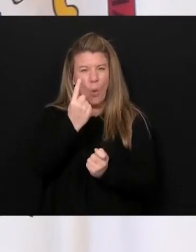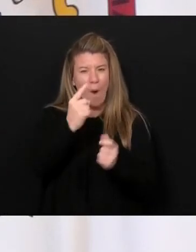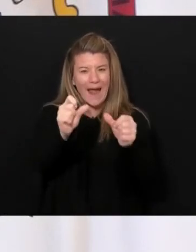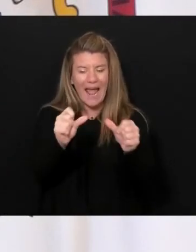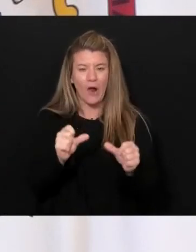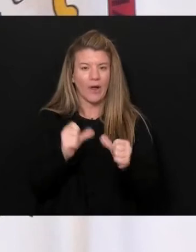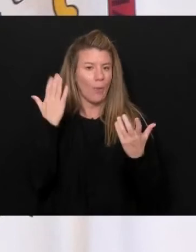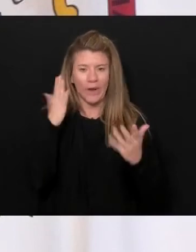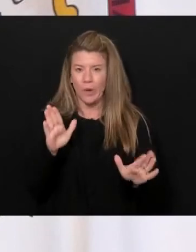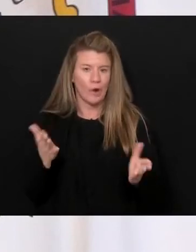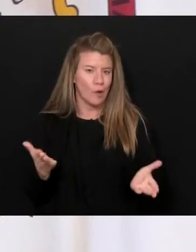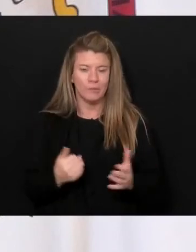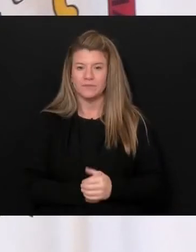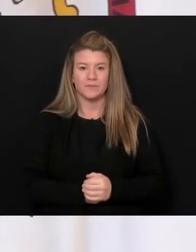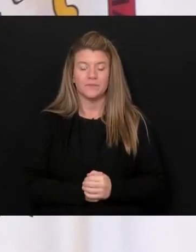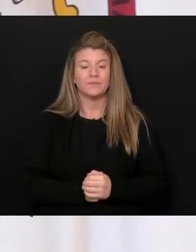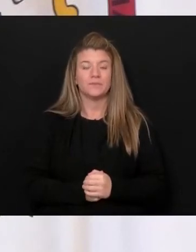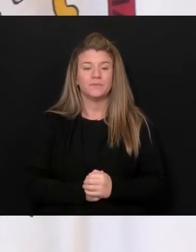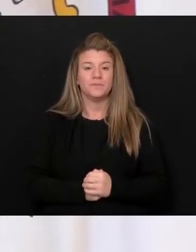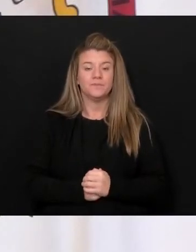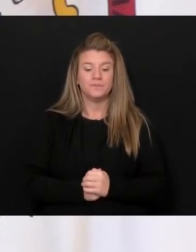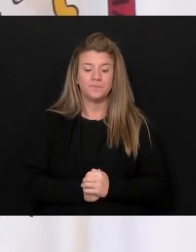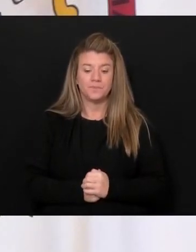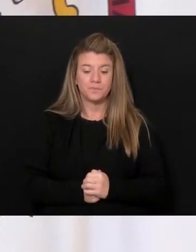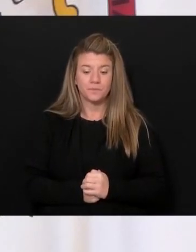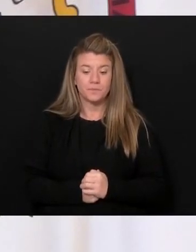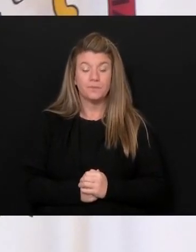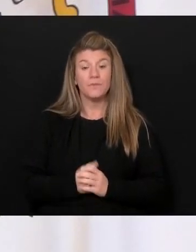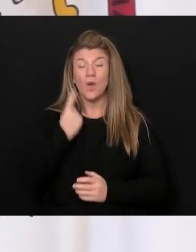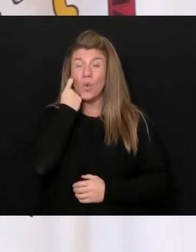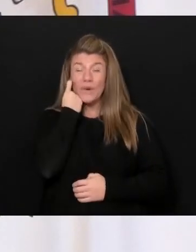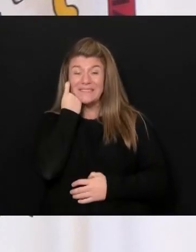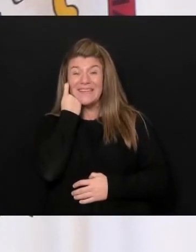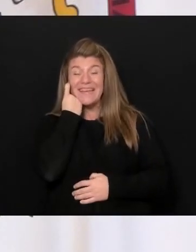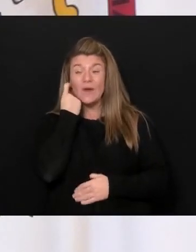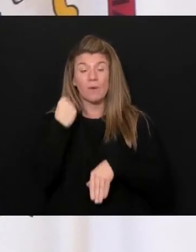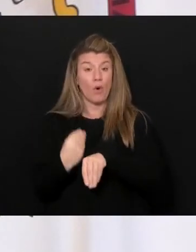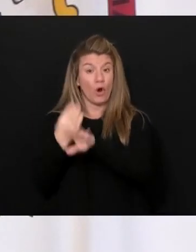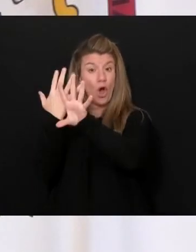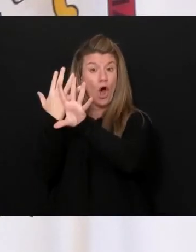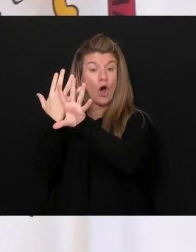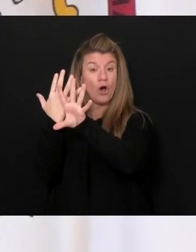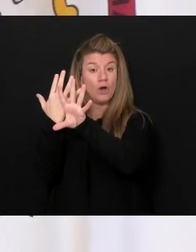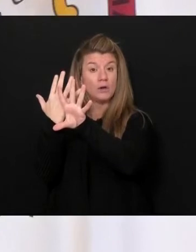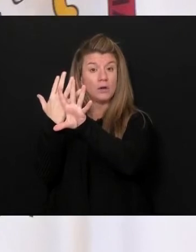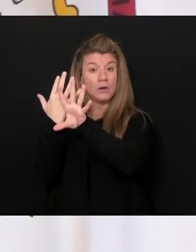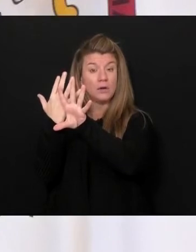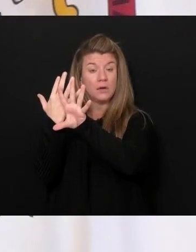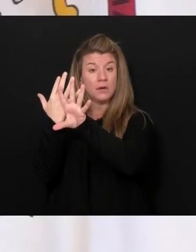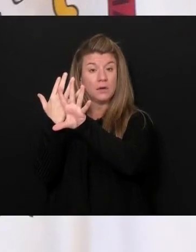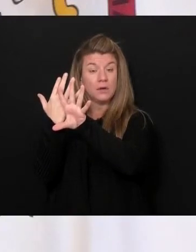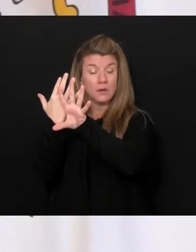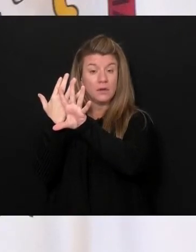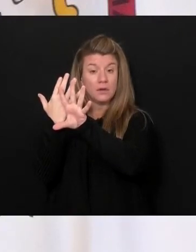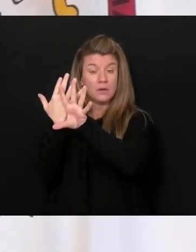know, I can tell you that we were on the phone just, I can't recall, you